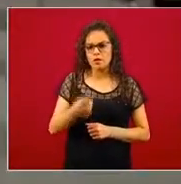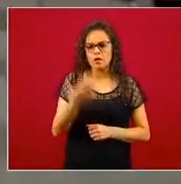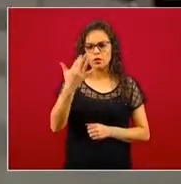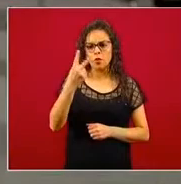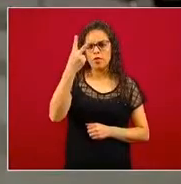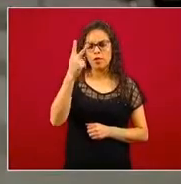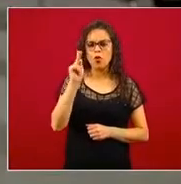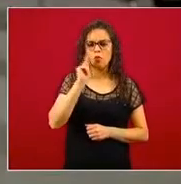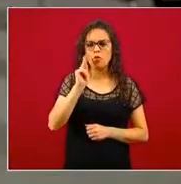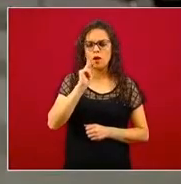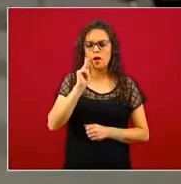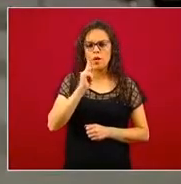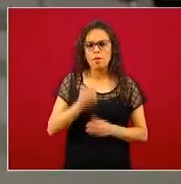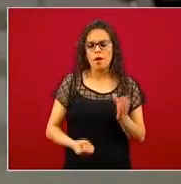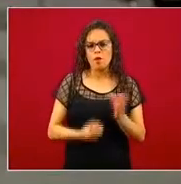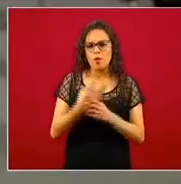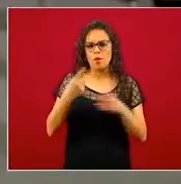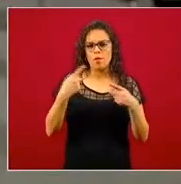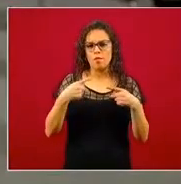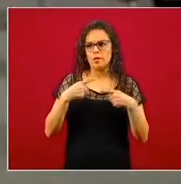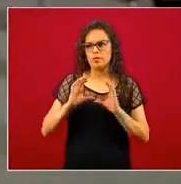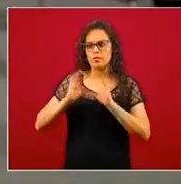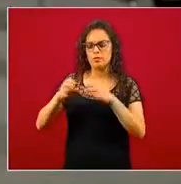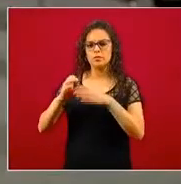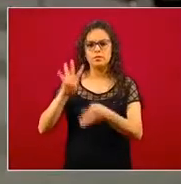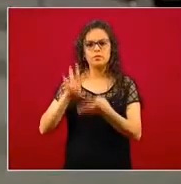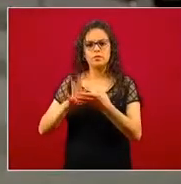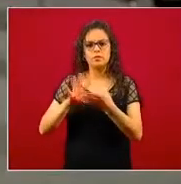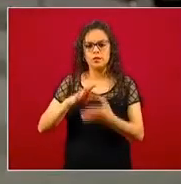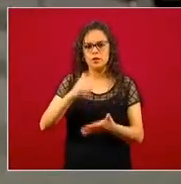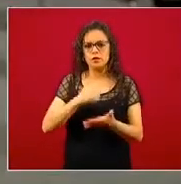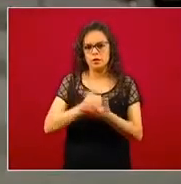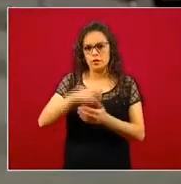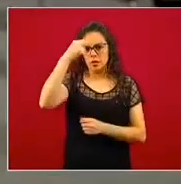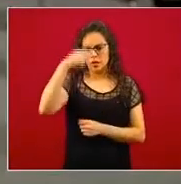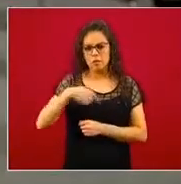information with that periodicity.